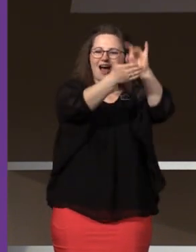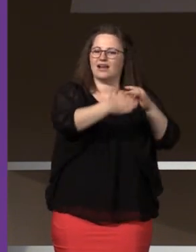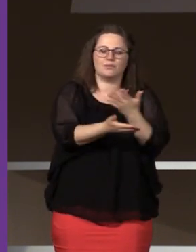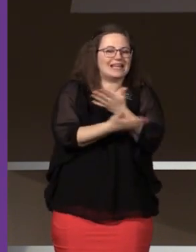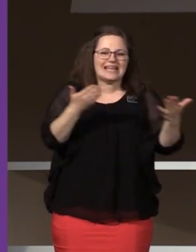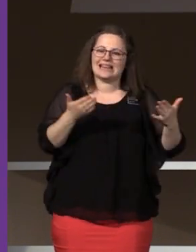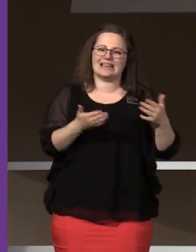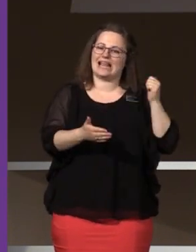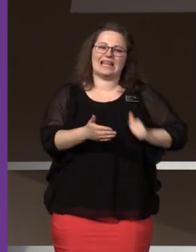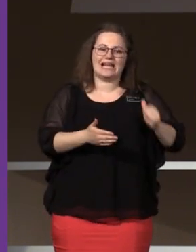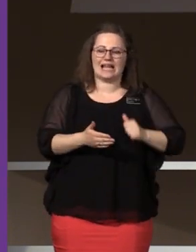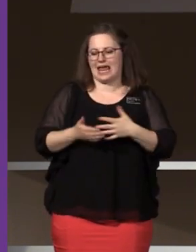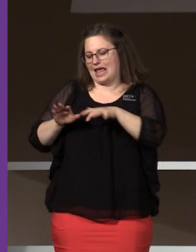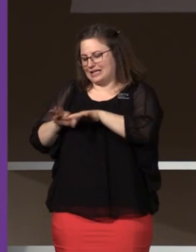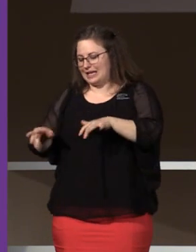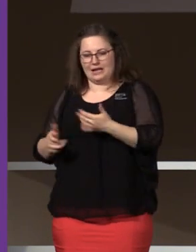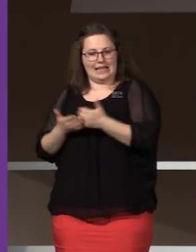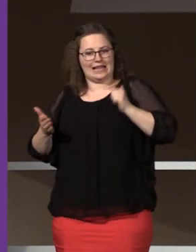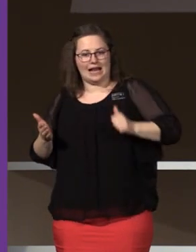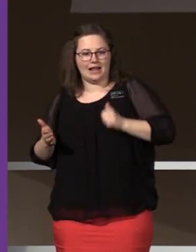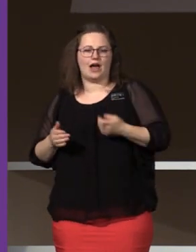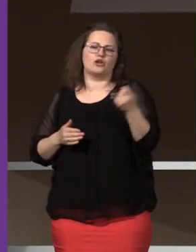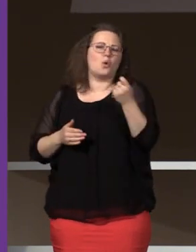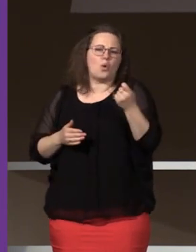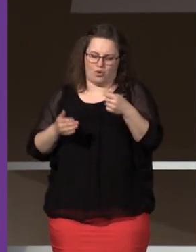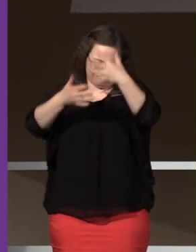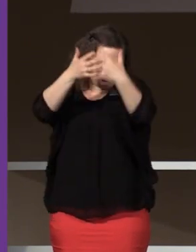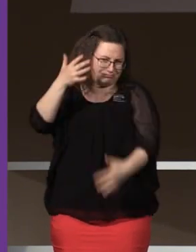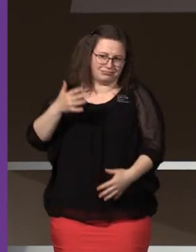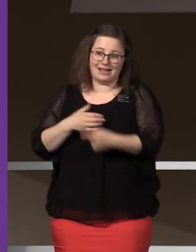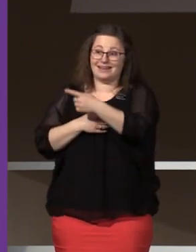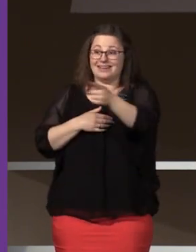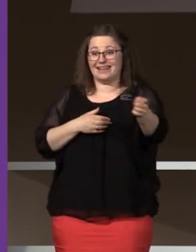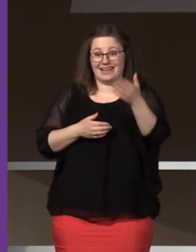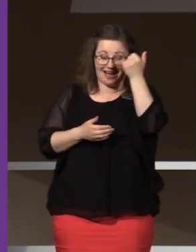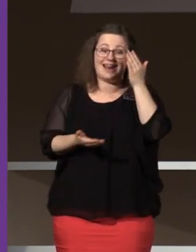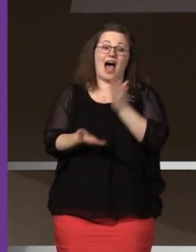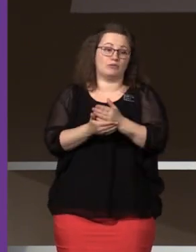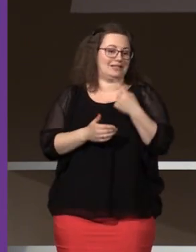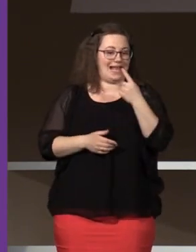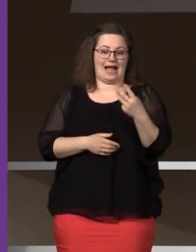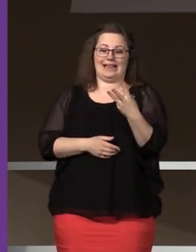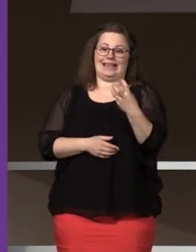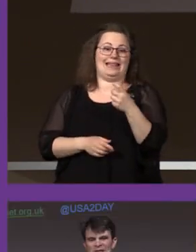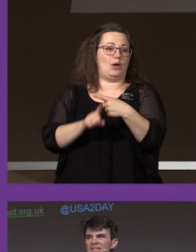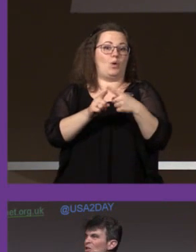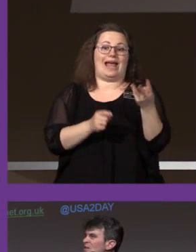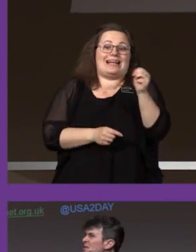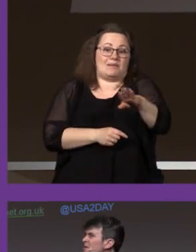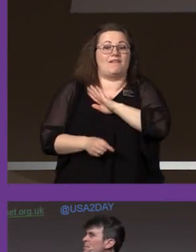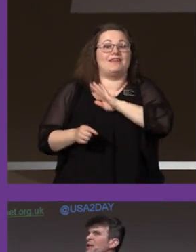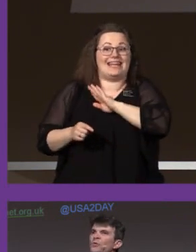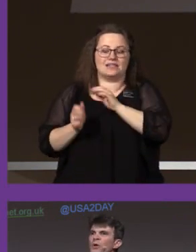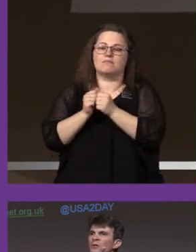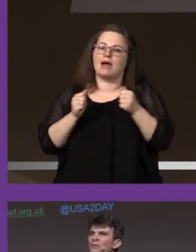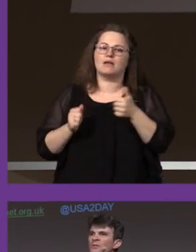not keyboard accessible applications, whatever it might be. You guys, I'm sure, can name 20 different examples. But this is just